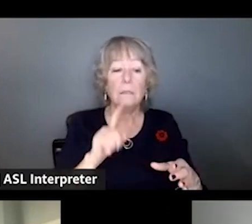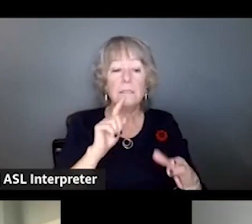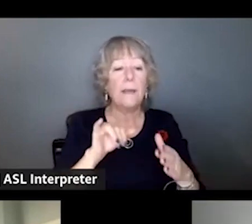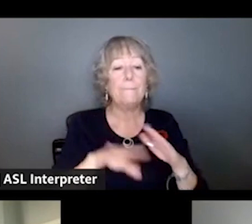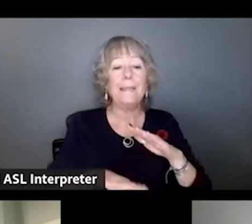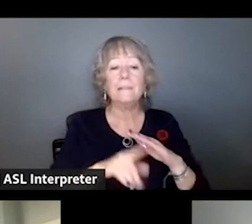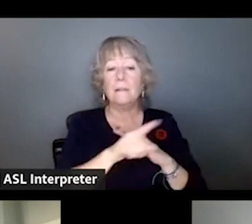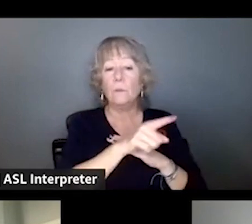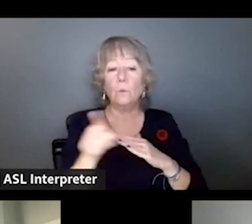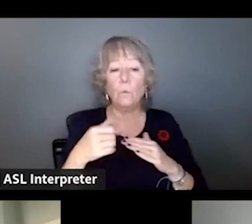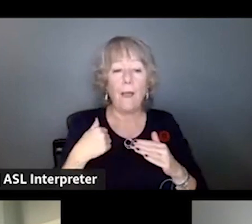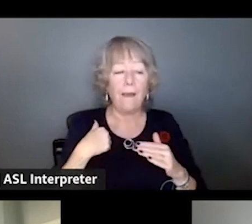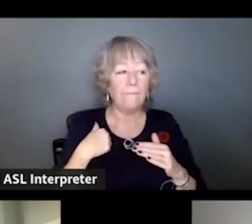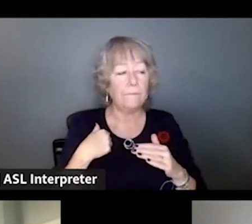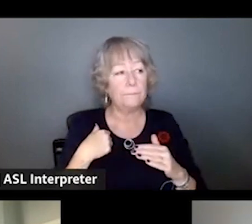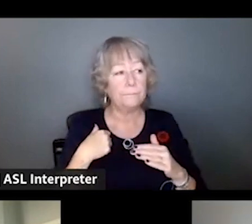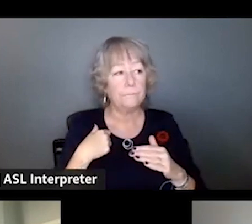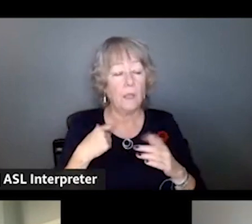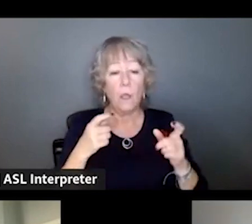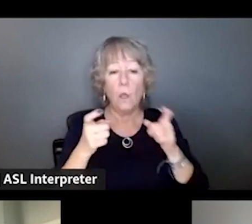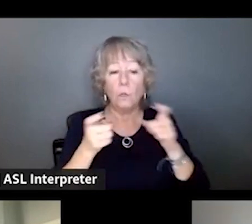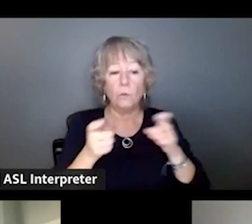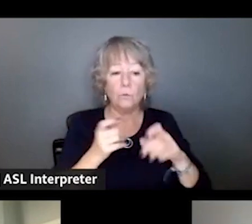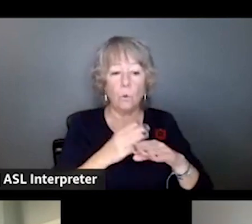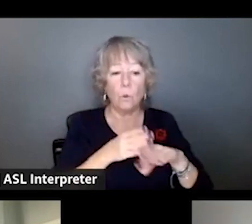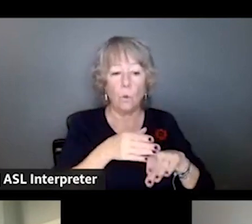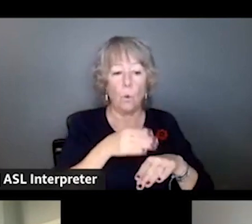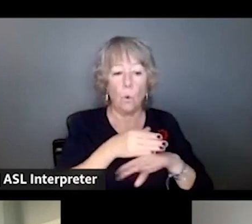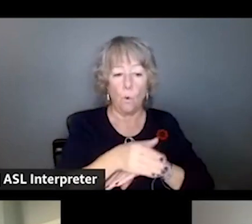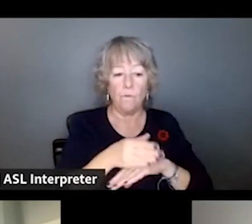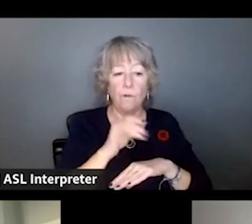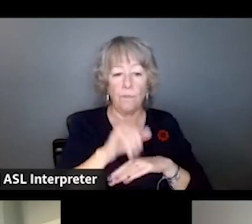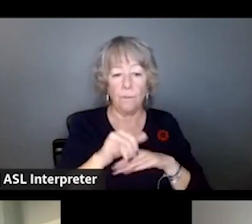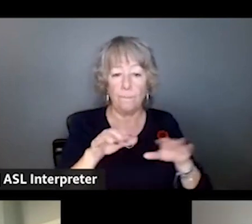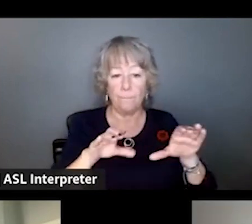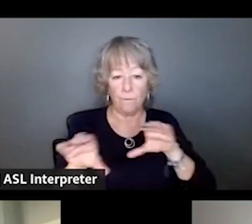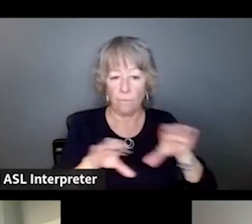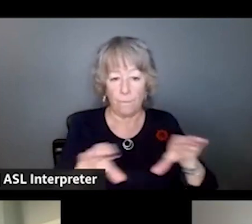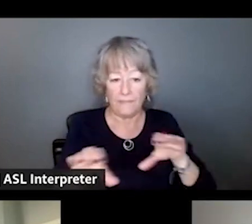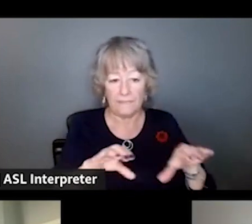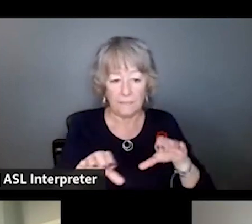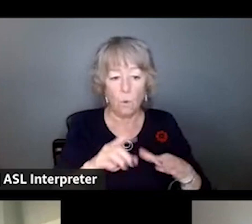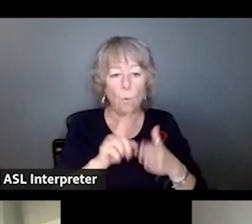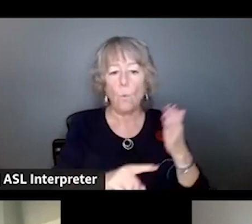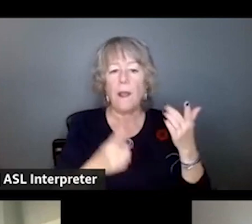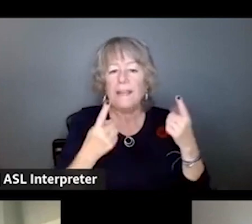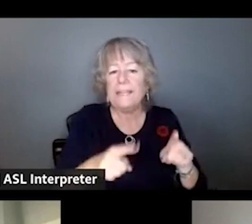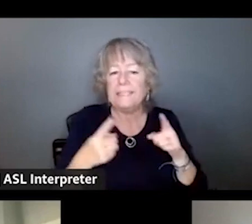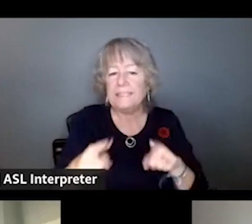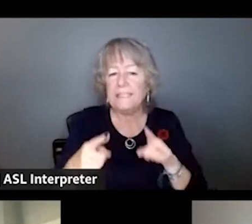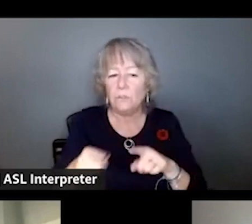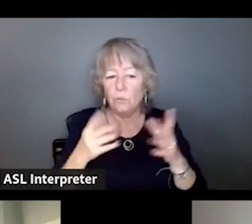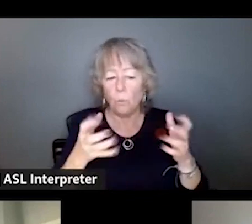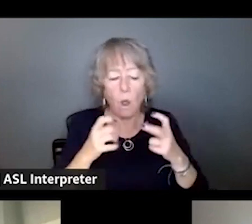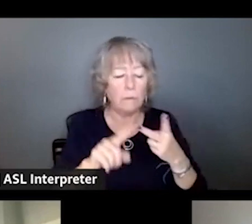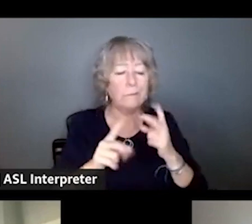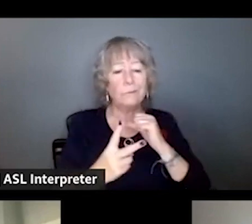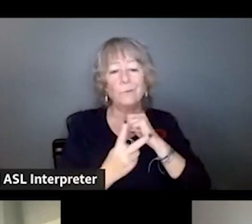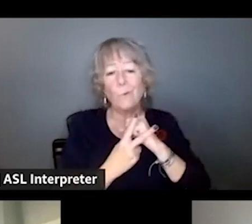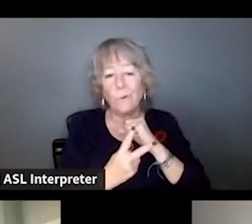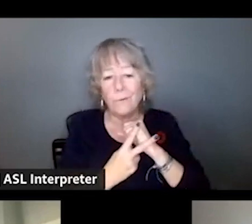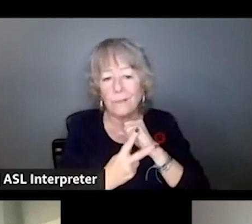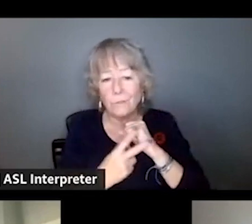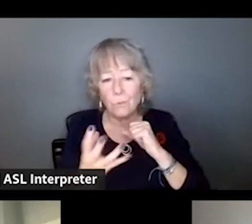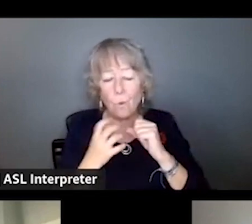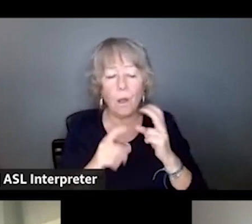have the control over price performance. You can decide what sort of instance you want, what sort of storage you want,